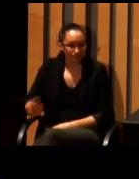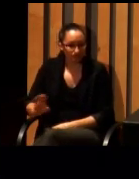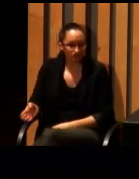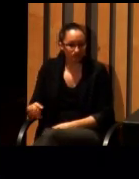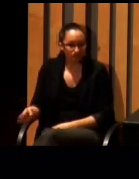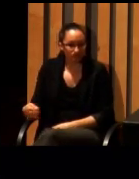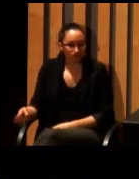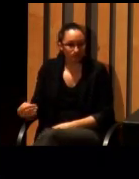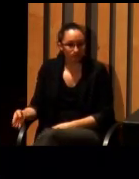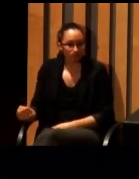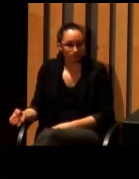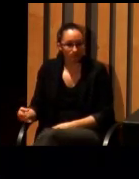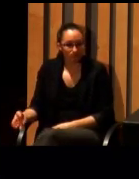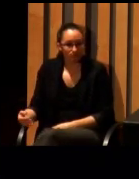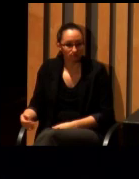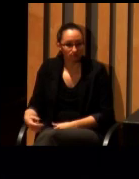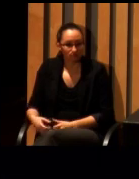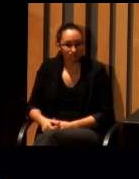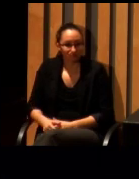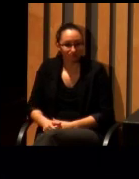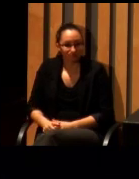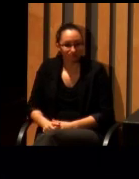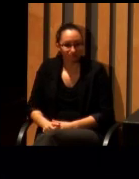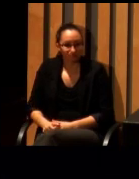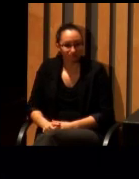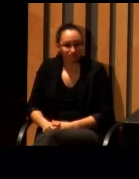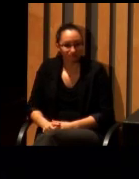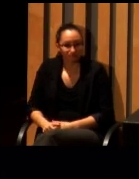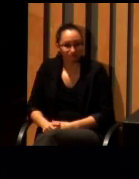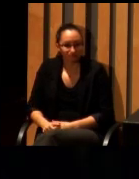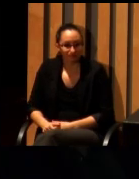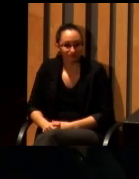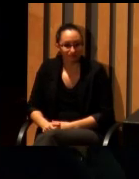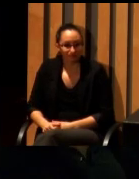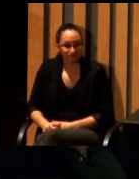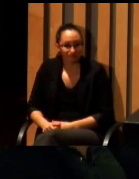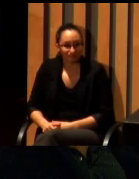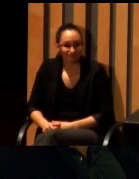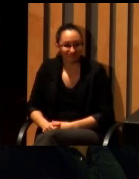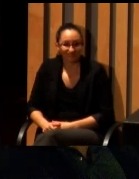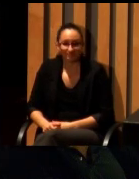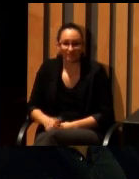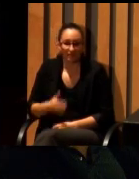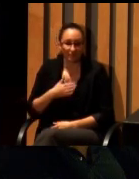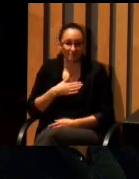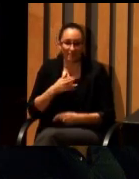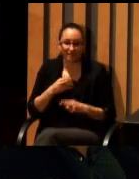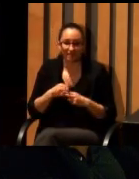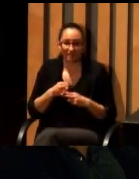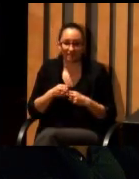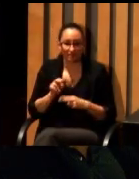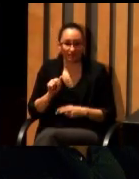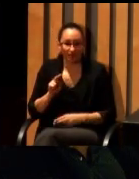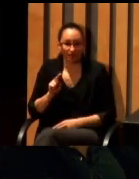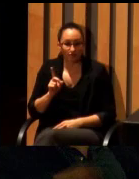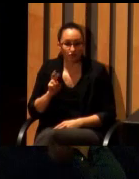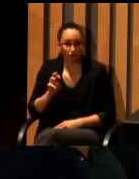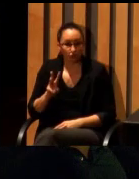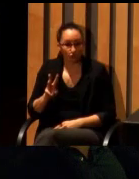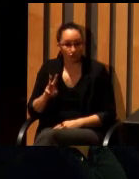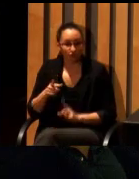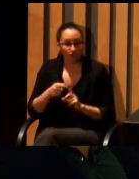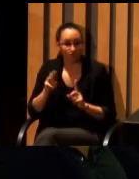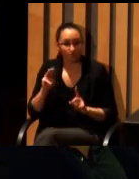I didn't know I was next, so. Well, basically, my name is Andrew. I'm from the Umsalaga Nation in